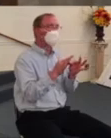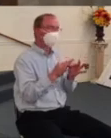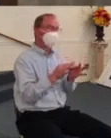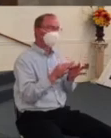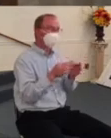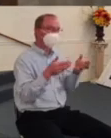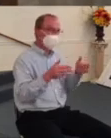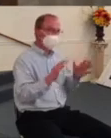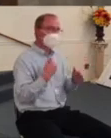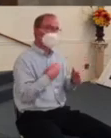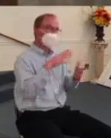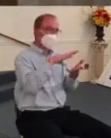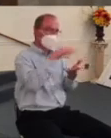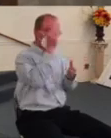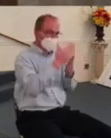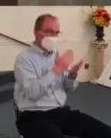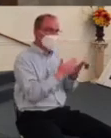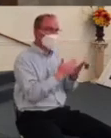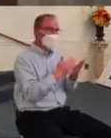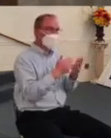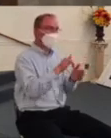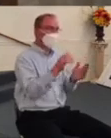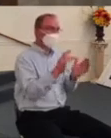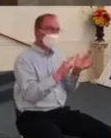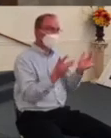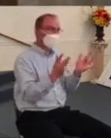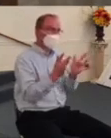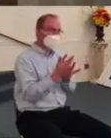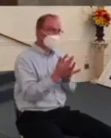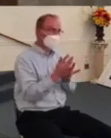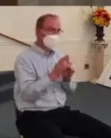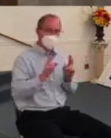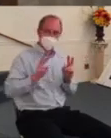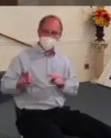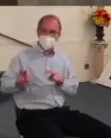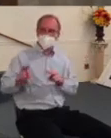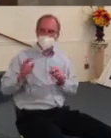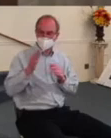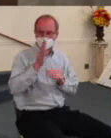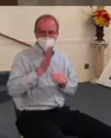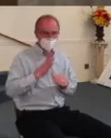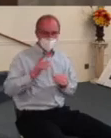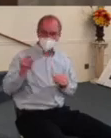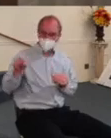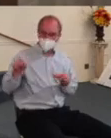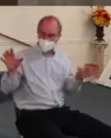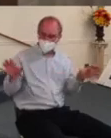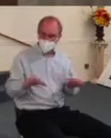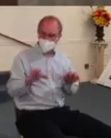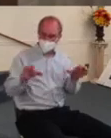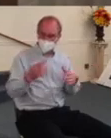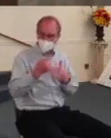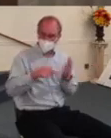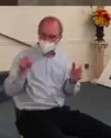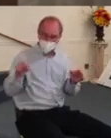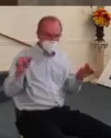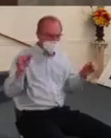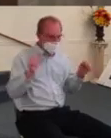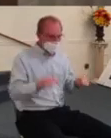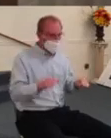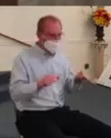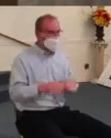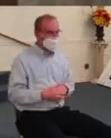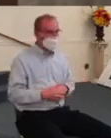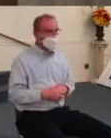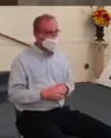Jesus observes the woman. She has done what she could. If you're here